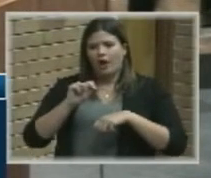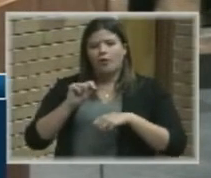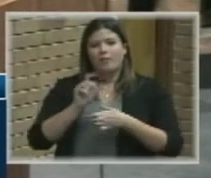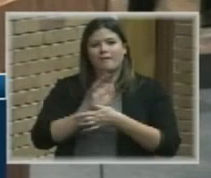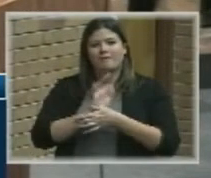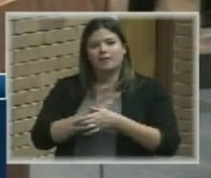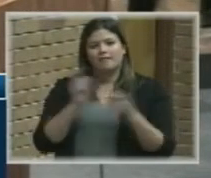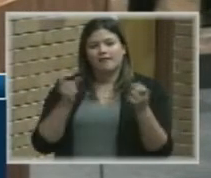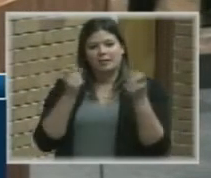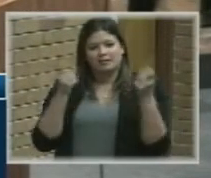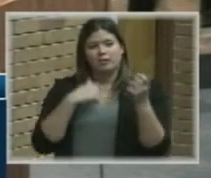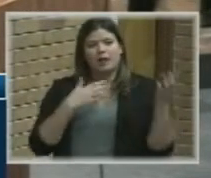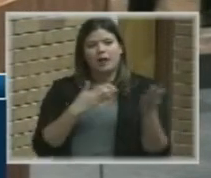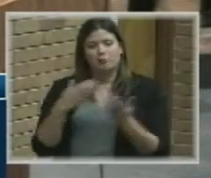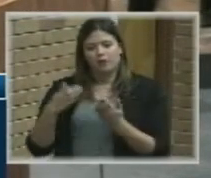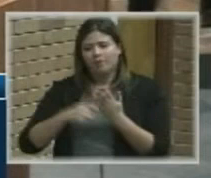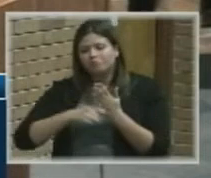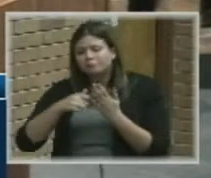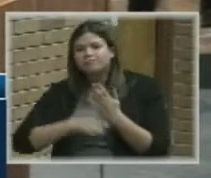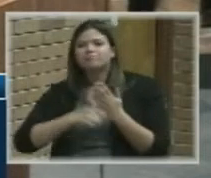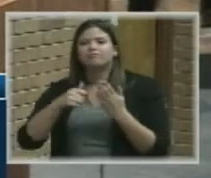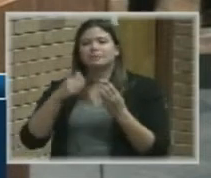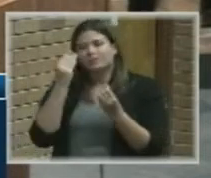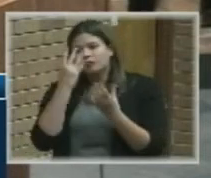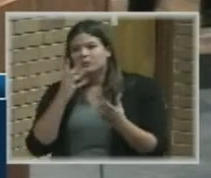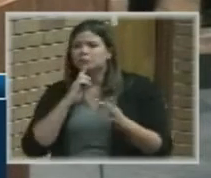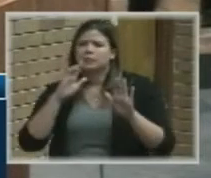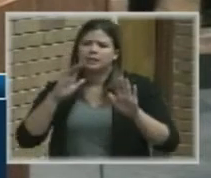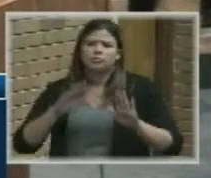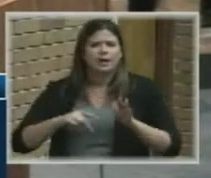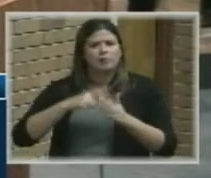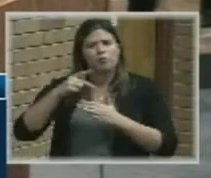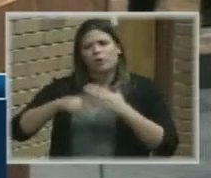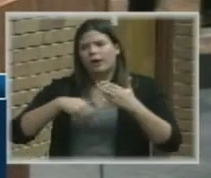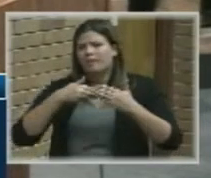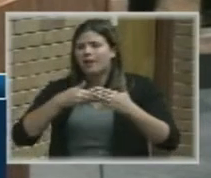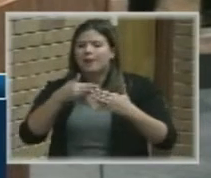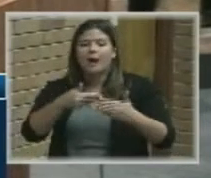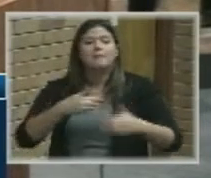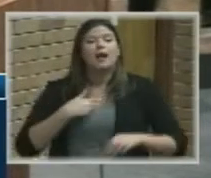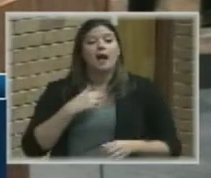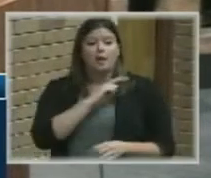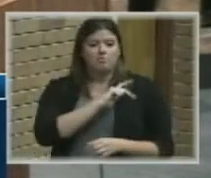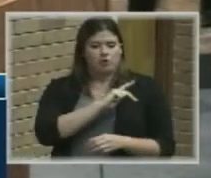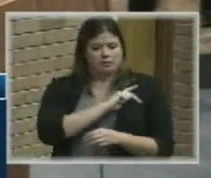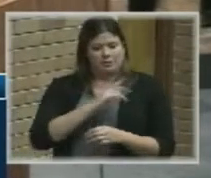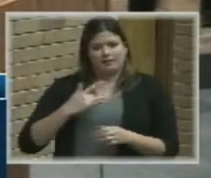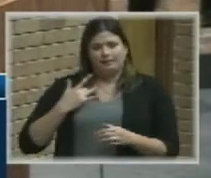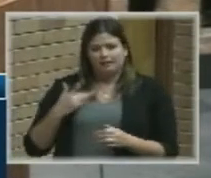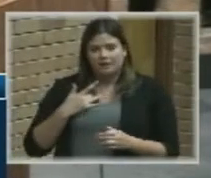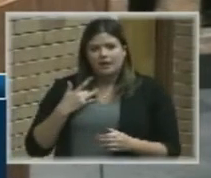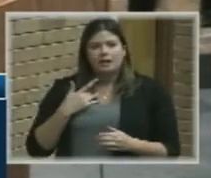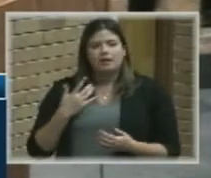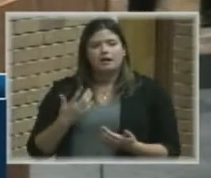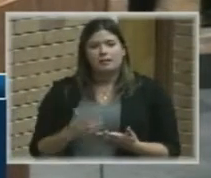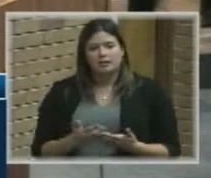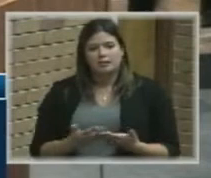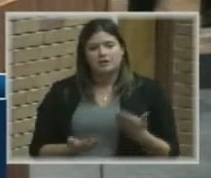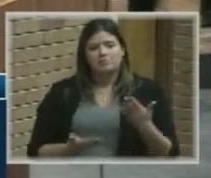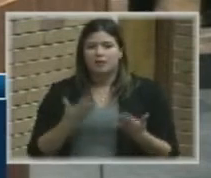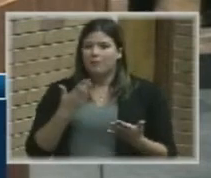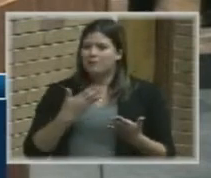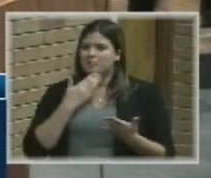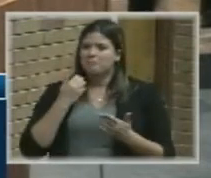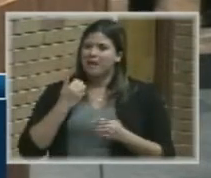that are out on the table. It's a really great lineup this year. I personally feel that it's probably the best